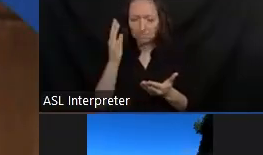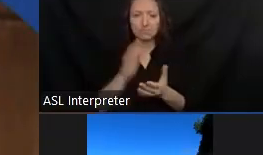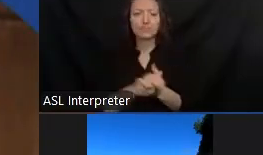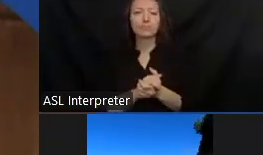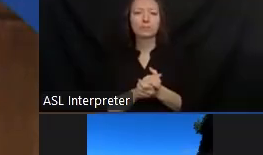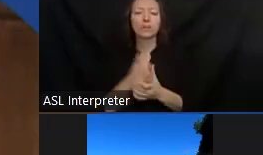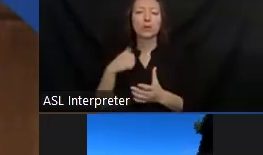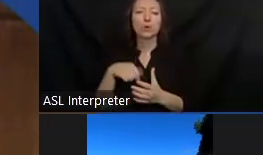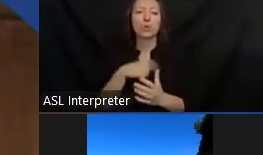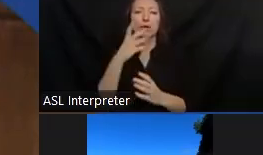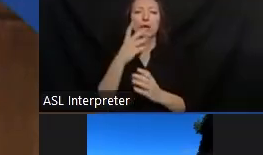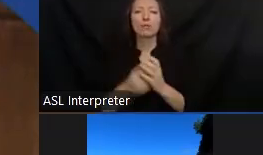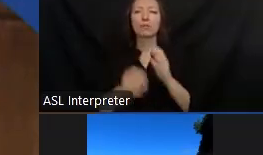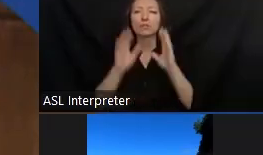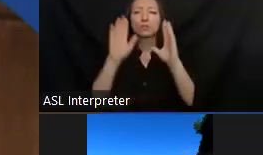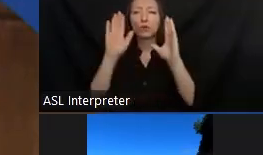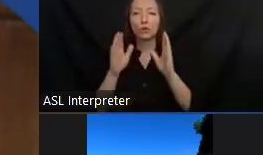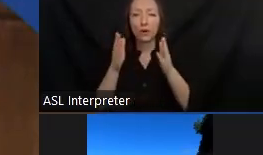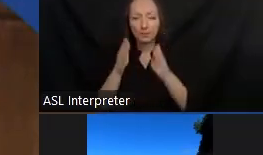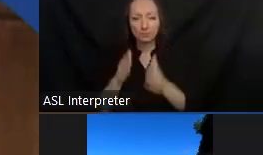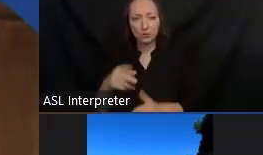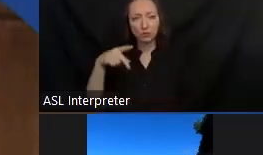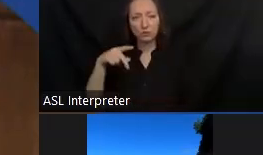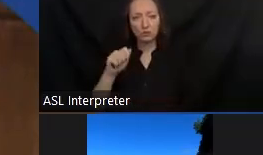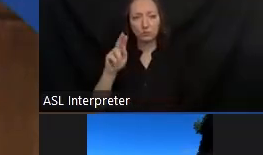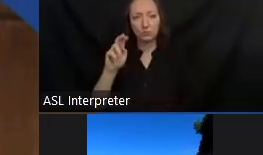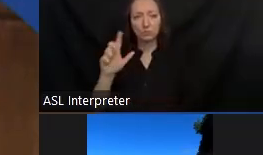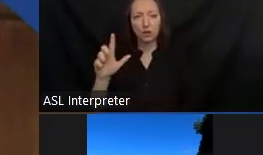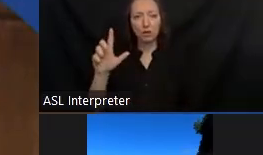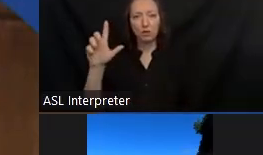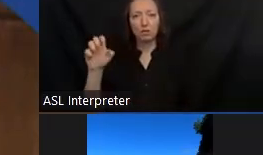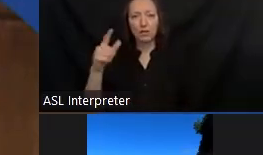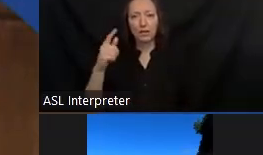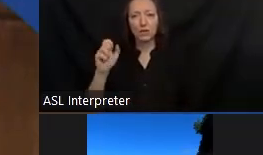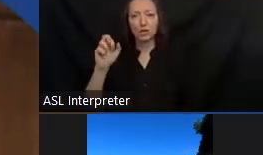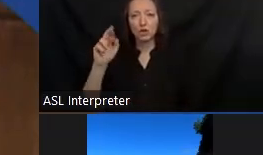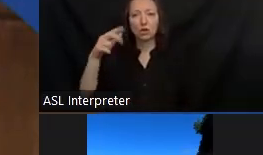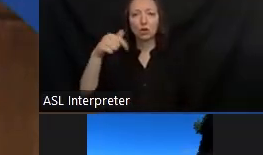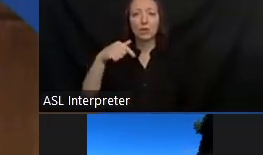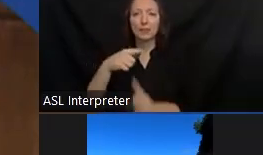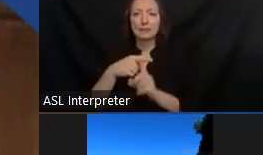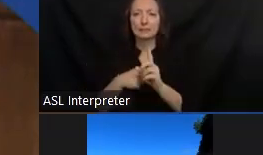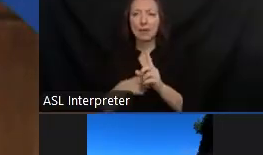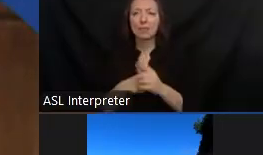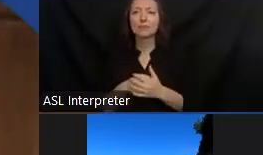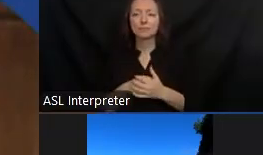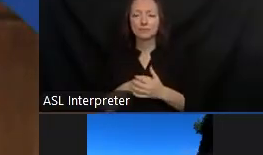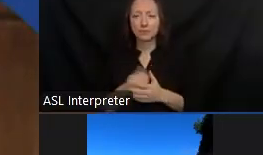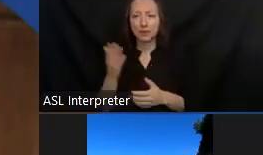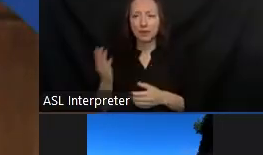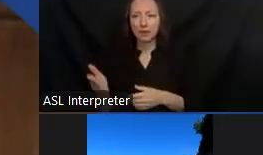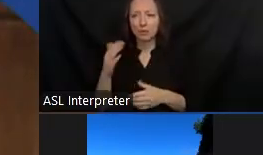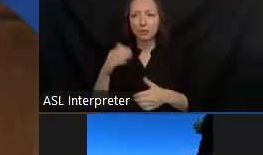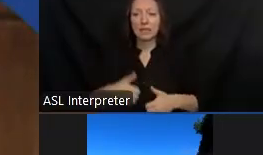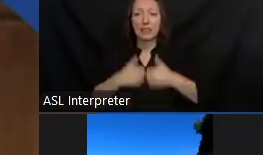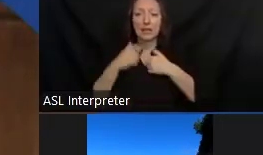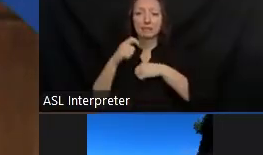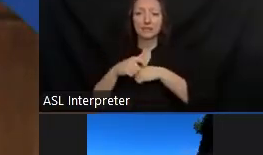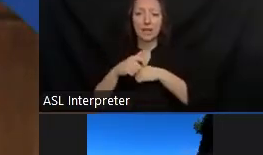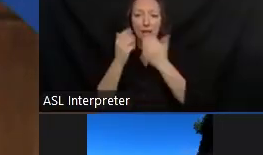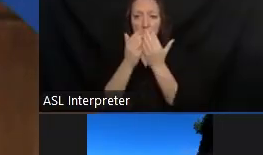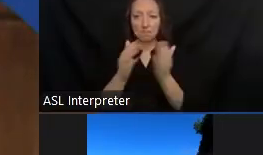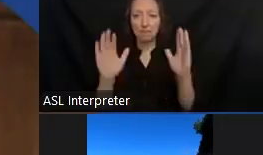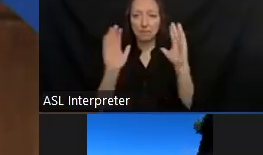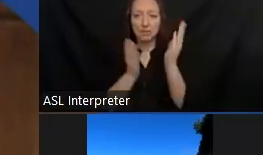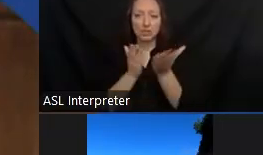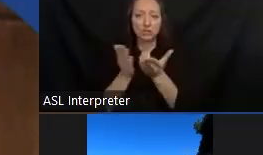a great one in Paul Legger earlier this month. Paul was a lifetime public servant. He served on